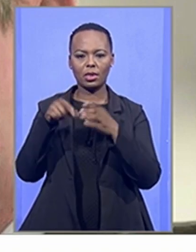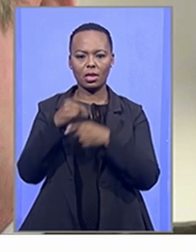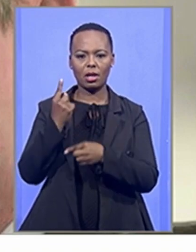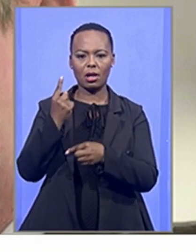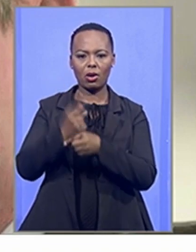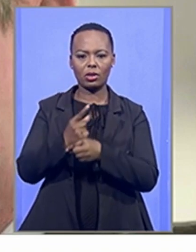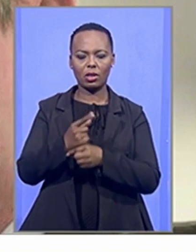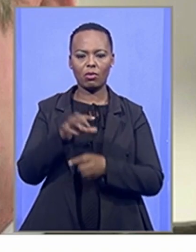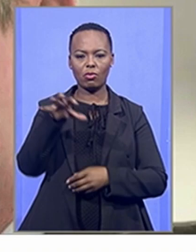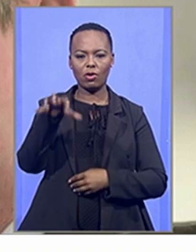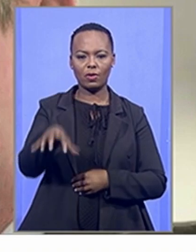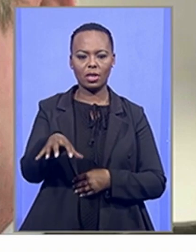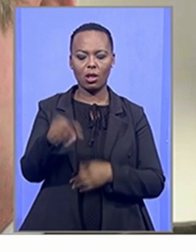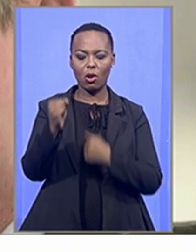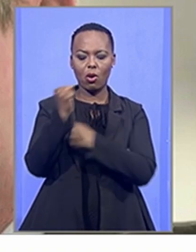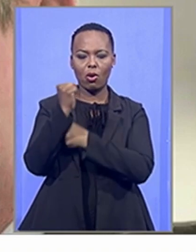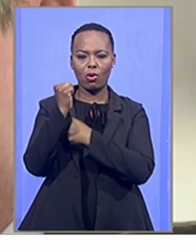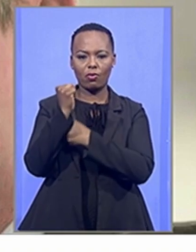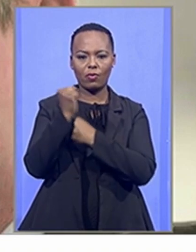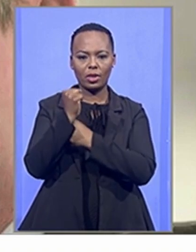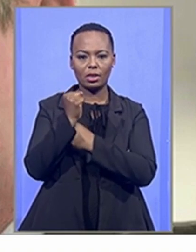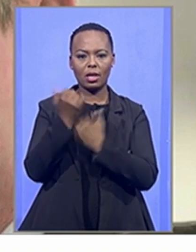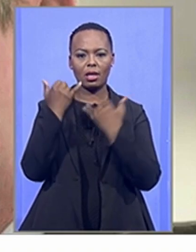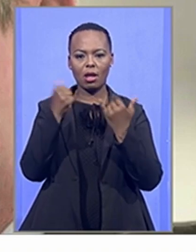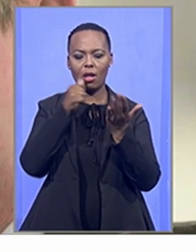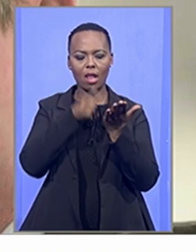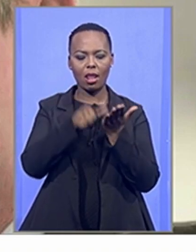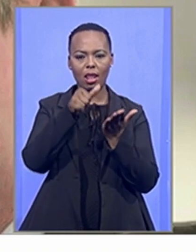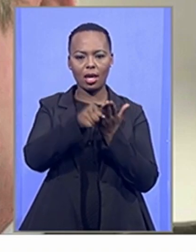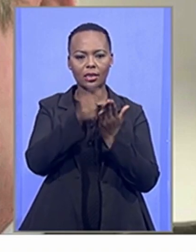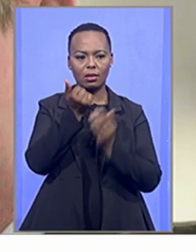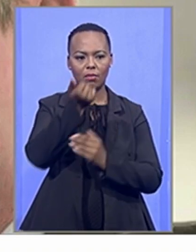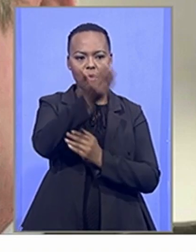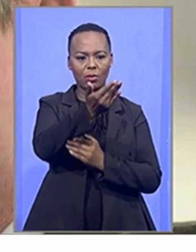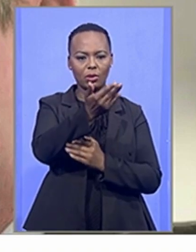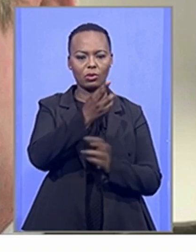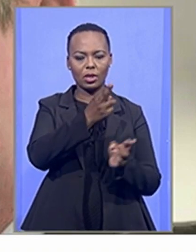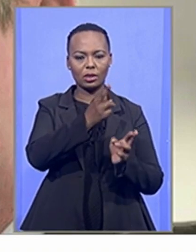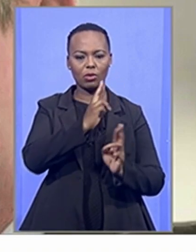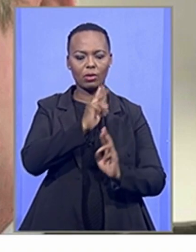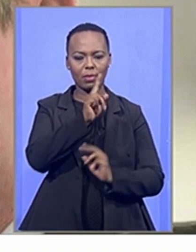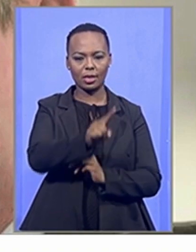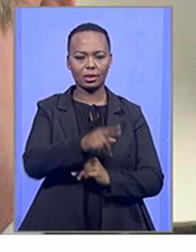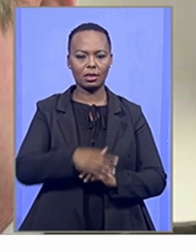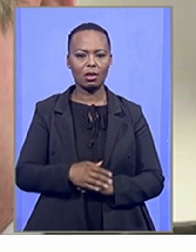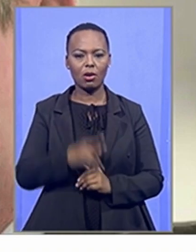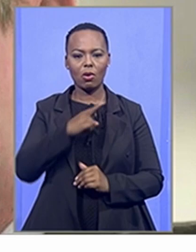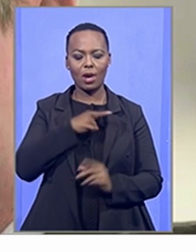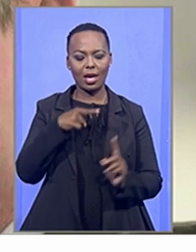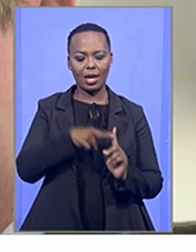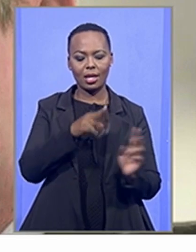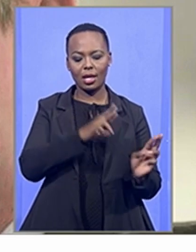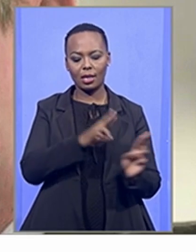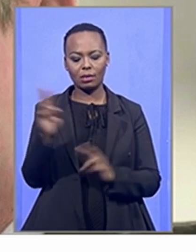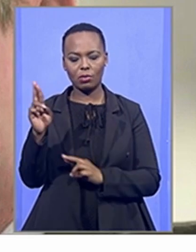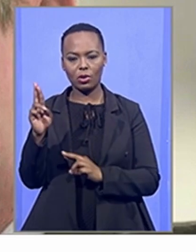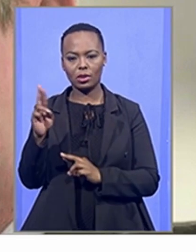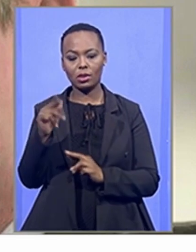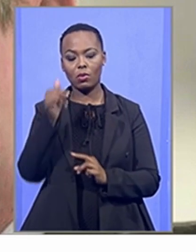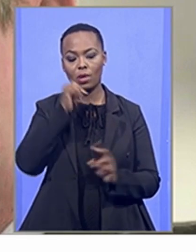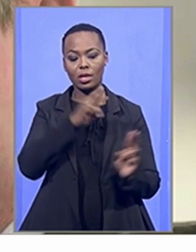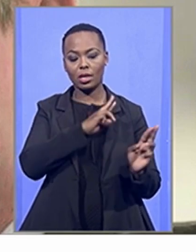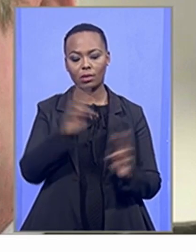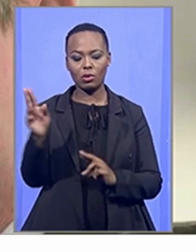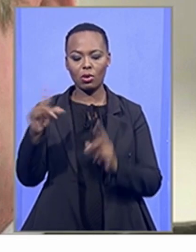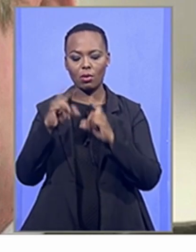Provincial Office will send a letter of demand to the respondent. Based on a response, the commission will decide